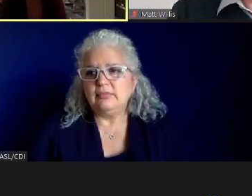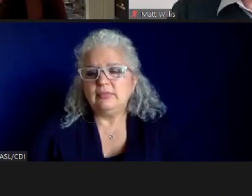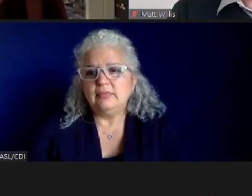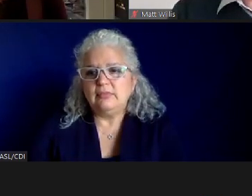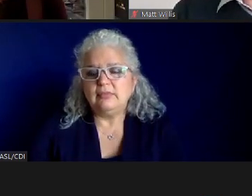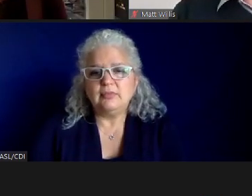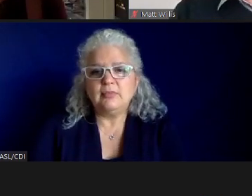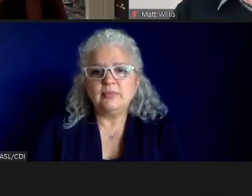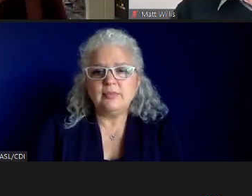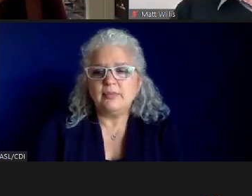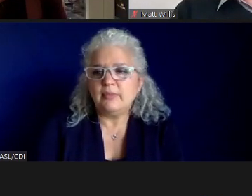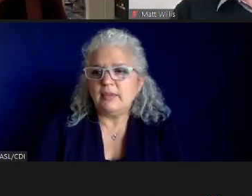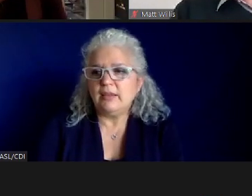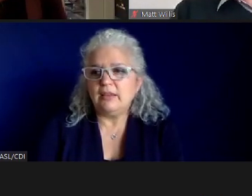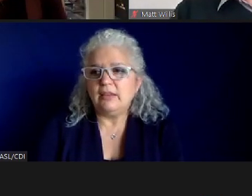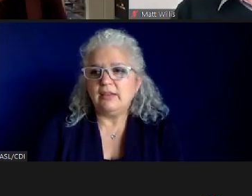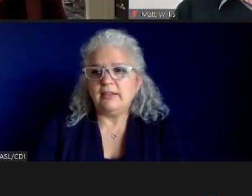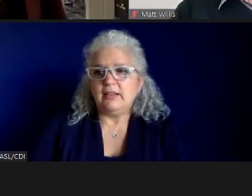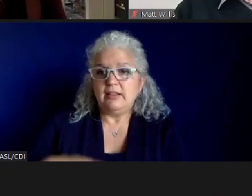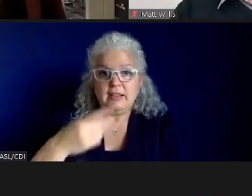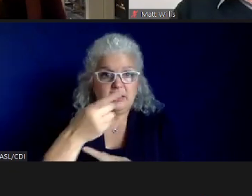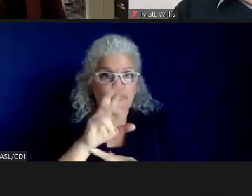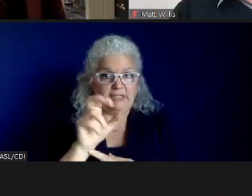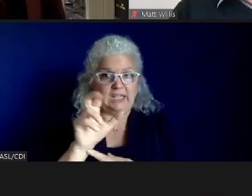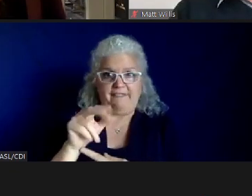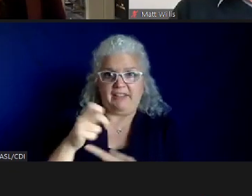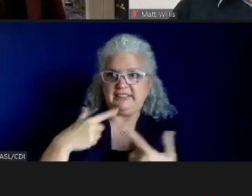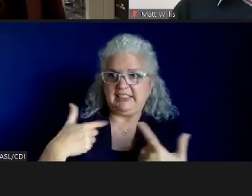I mean, the only thing that I could say is that